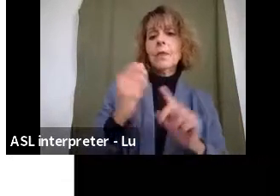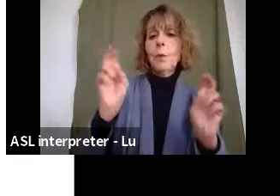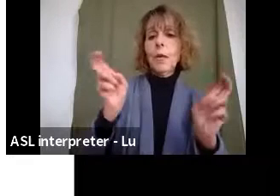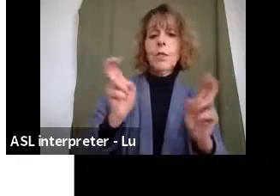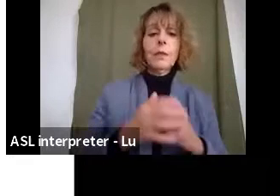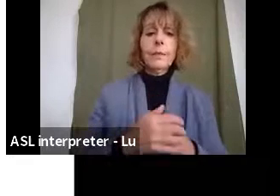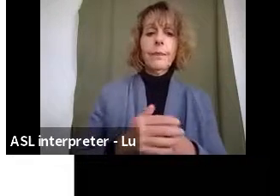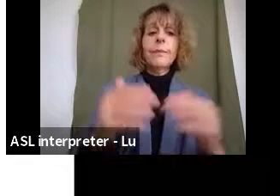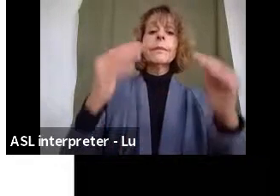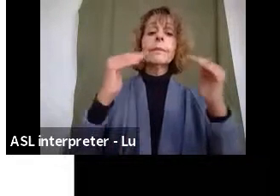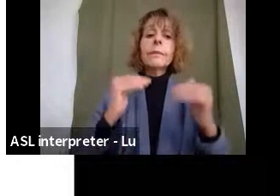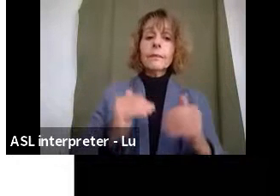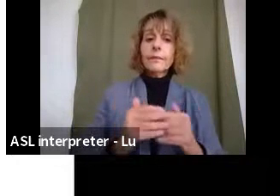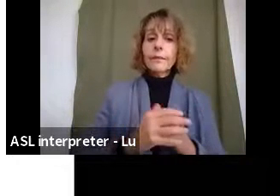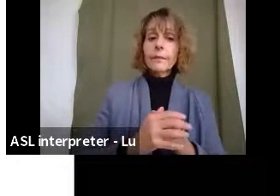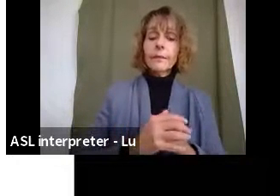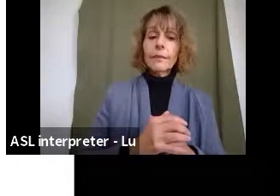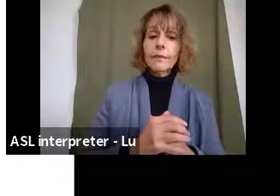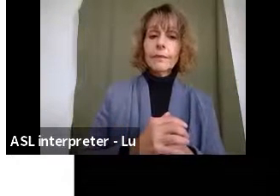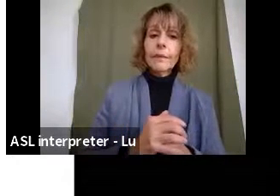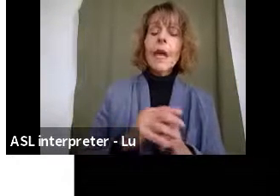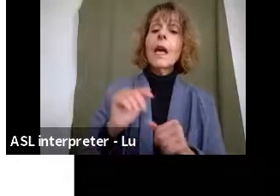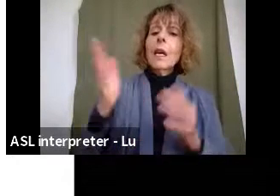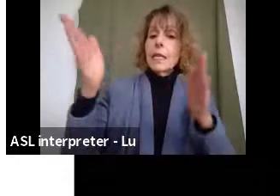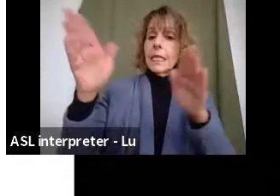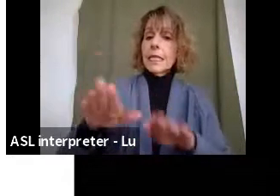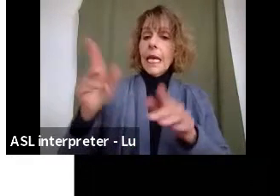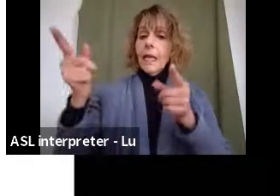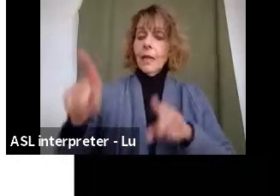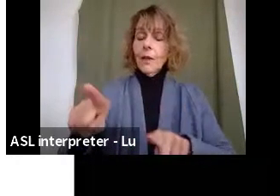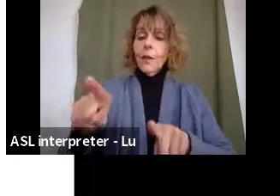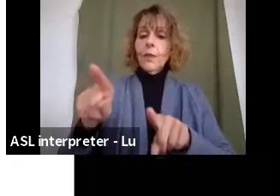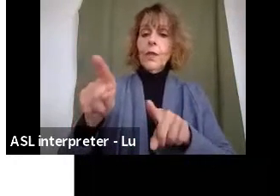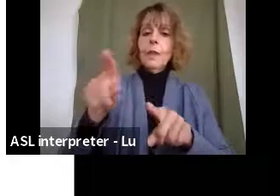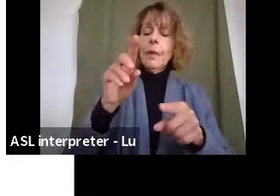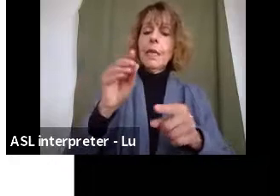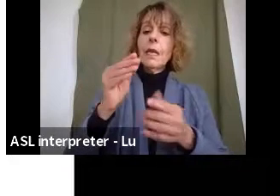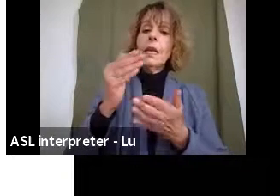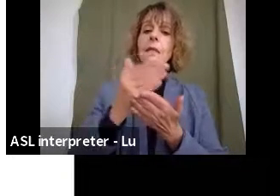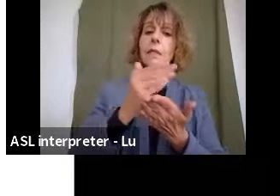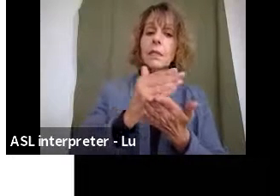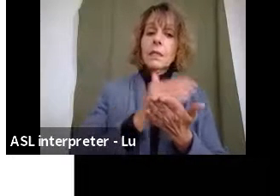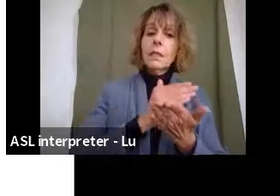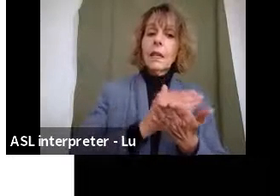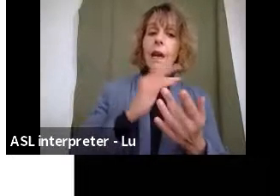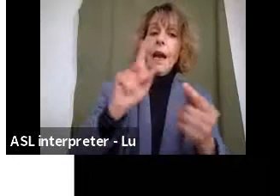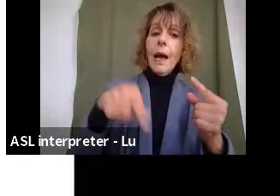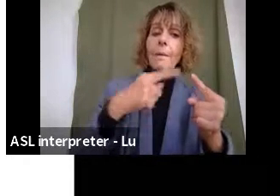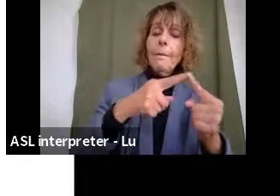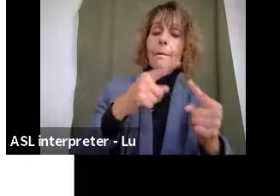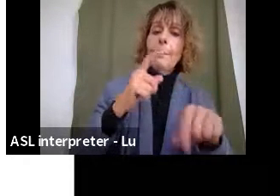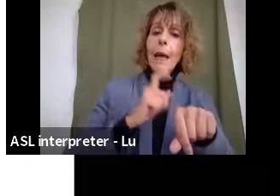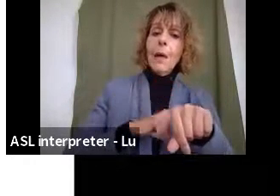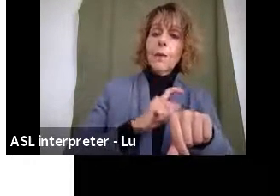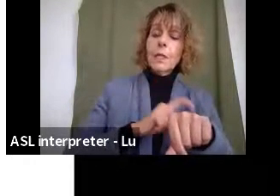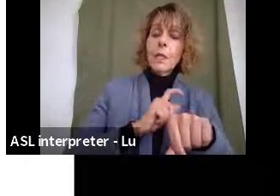the settlement agreements about timelines, and for non-scheduled appointments,